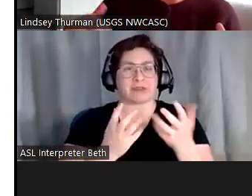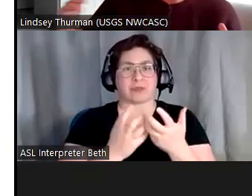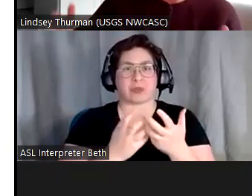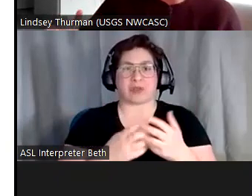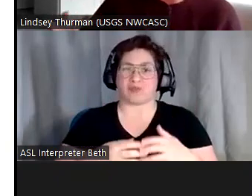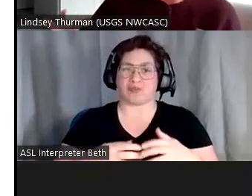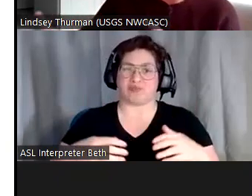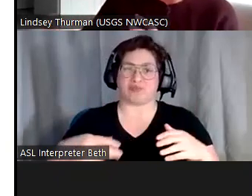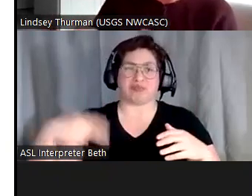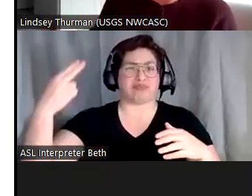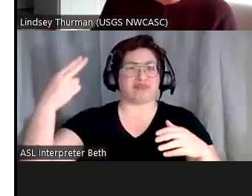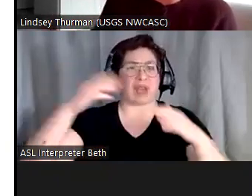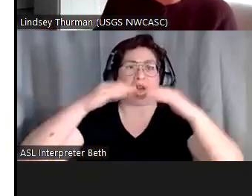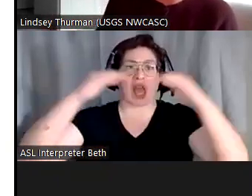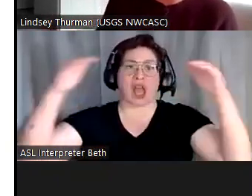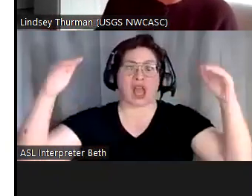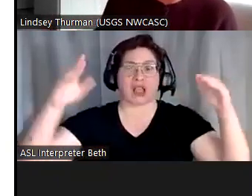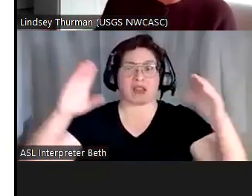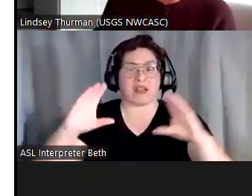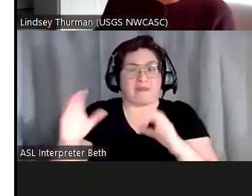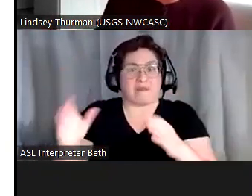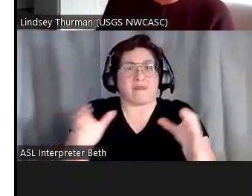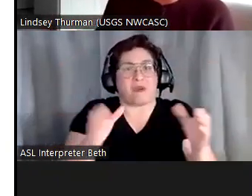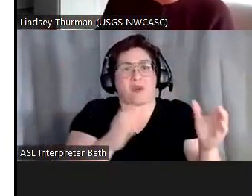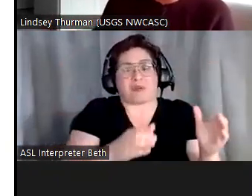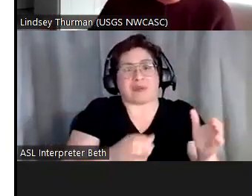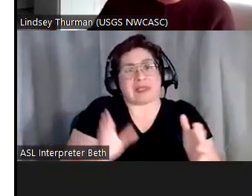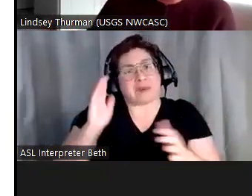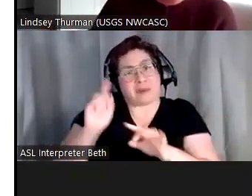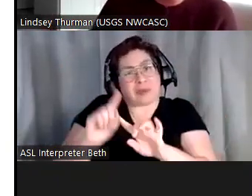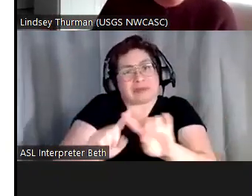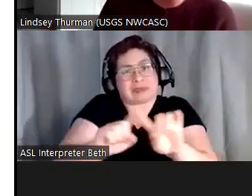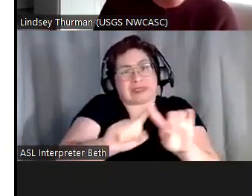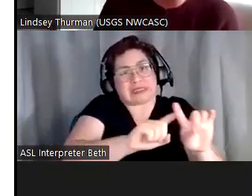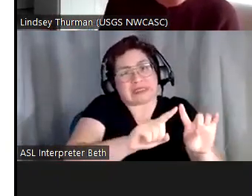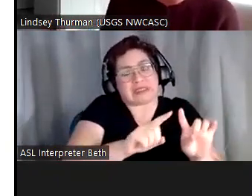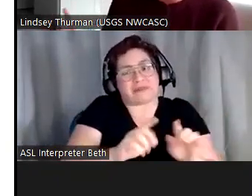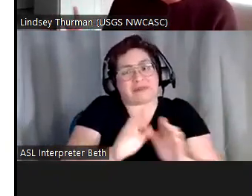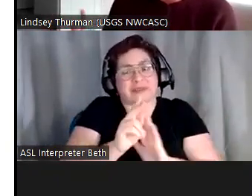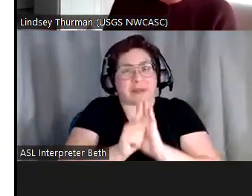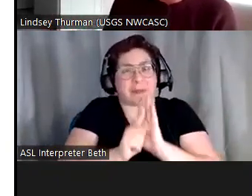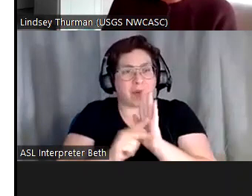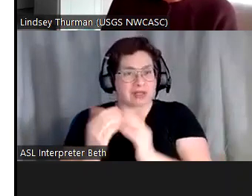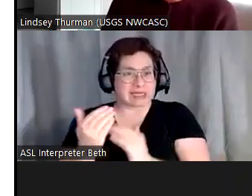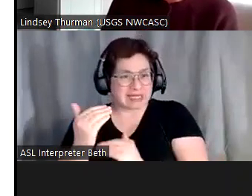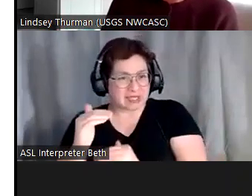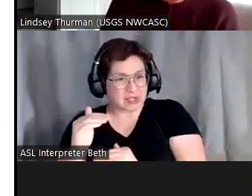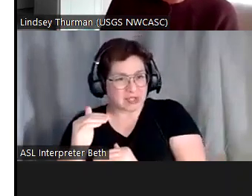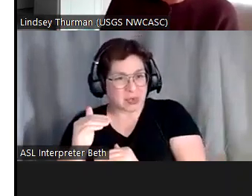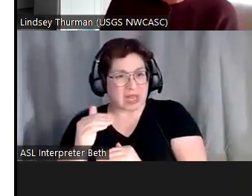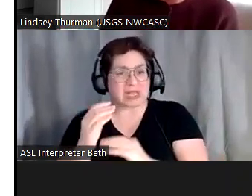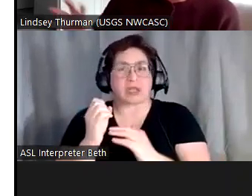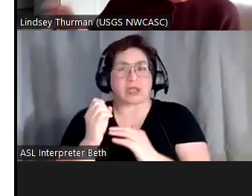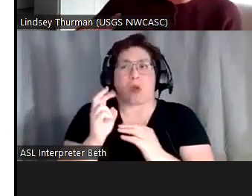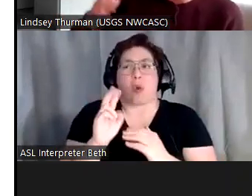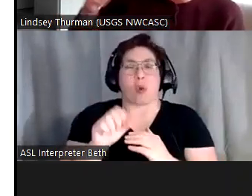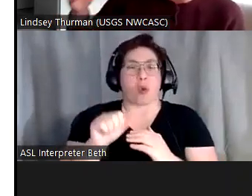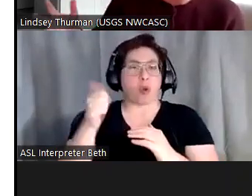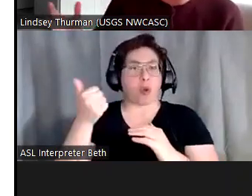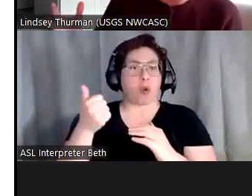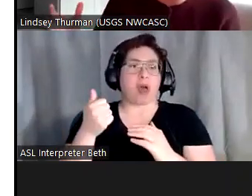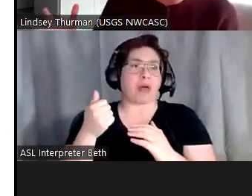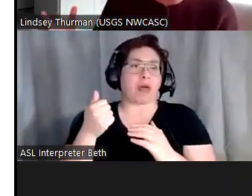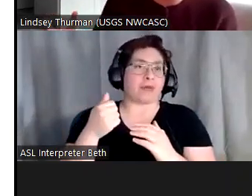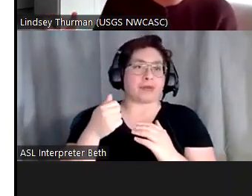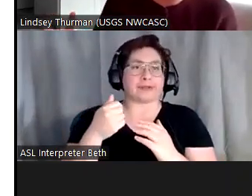for a given species, it's going to look very differently depending on, the policy constraints or the other